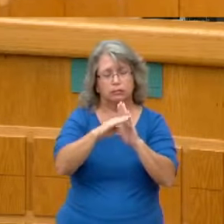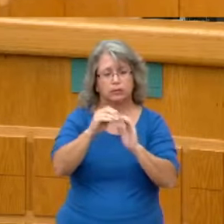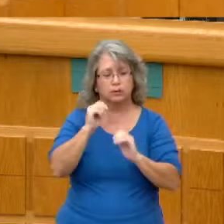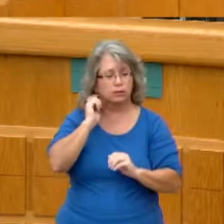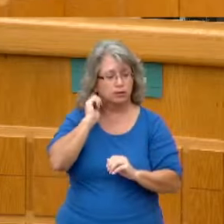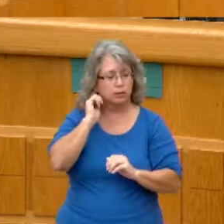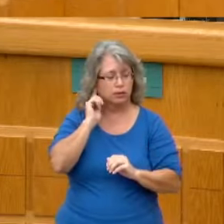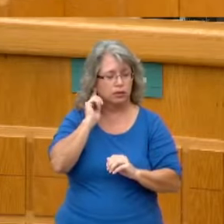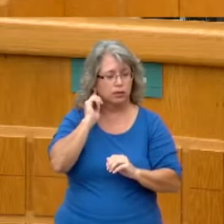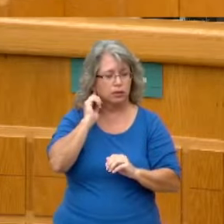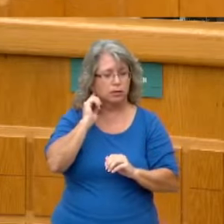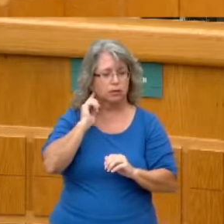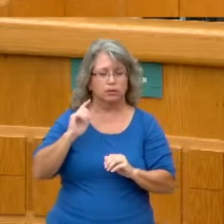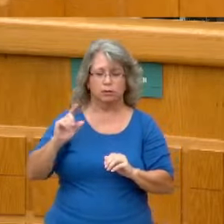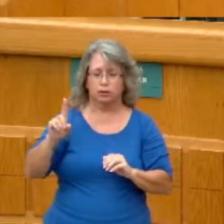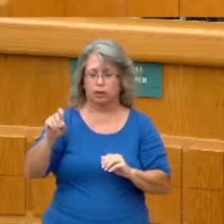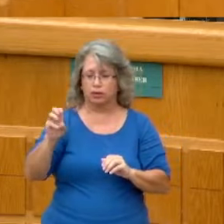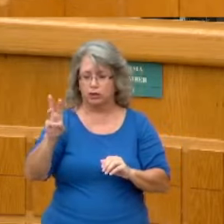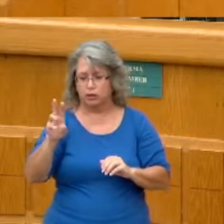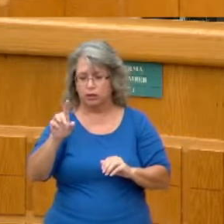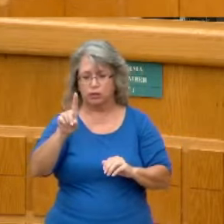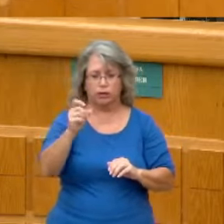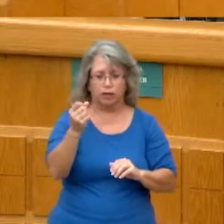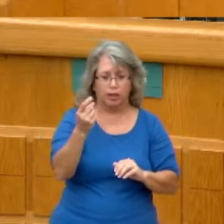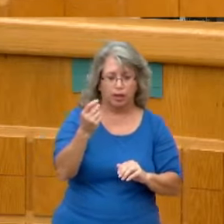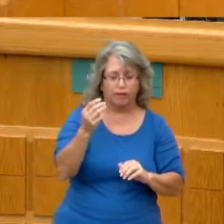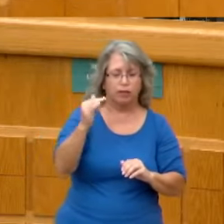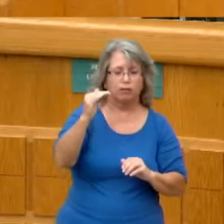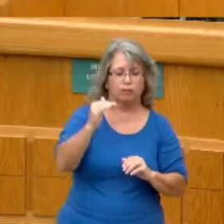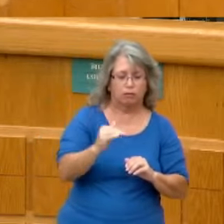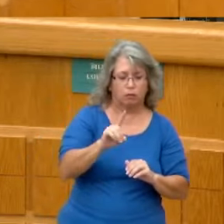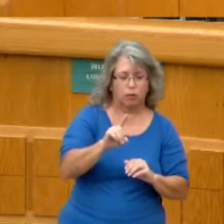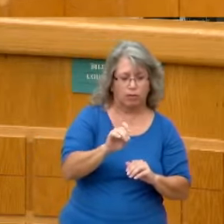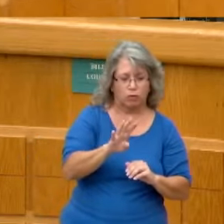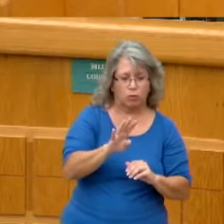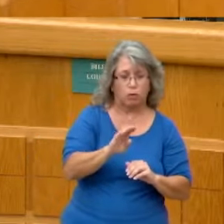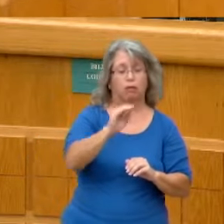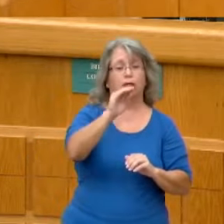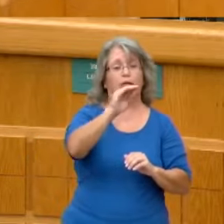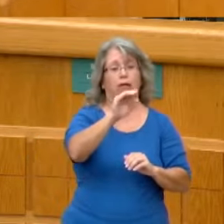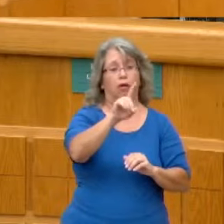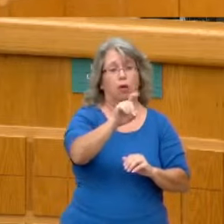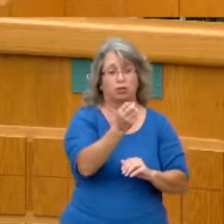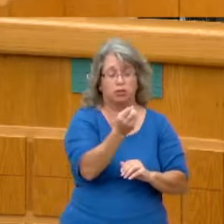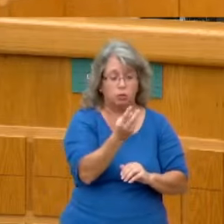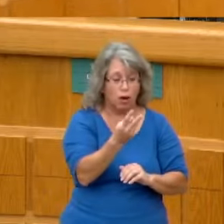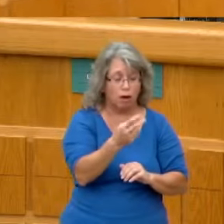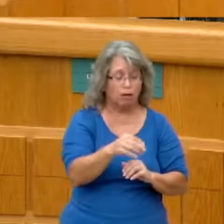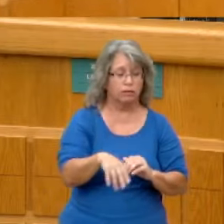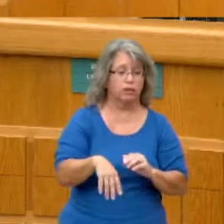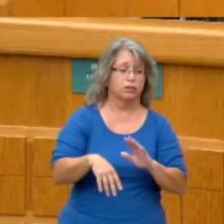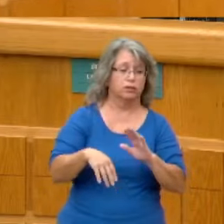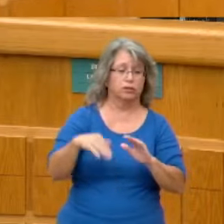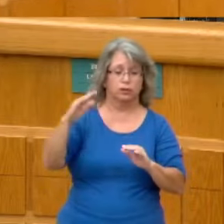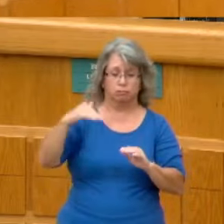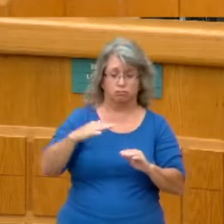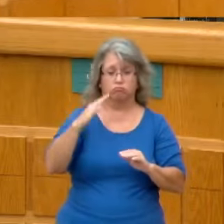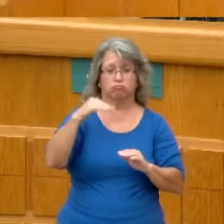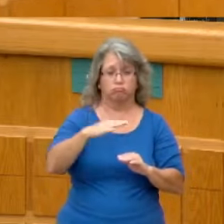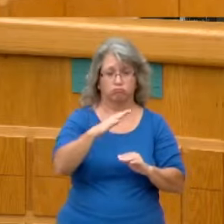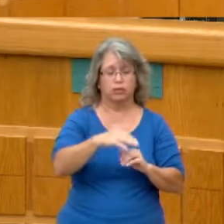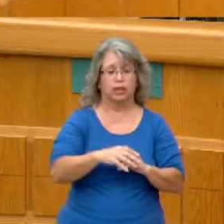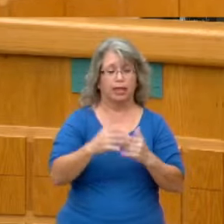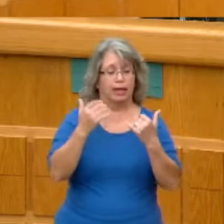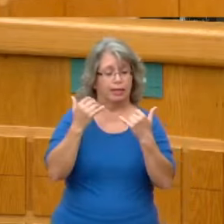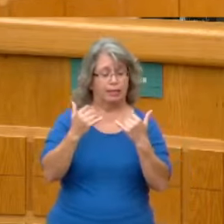know, towards the far end, 106, 111, and then it went back down to 104, then it went back up to 112. So now